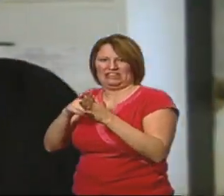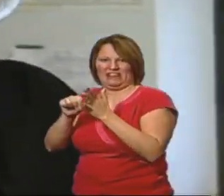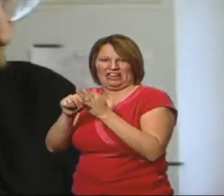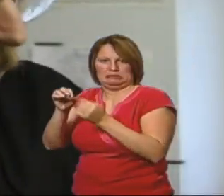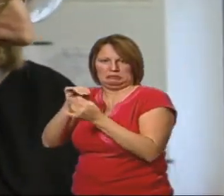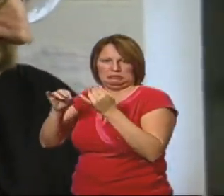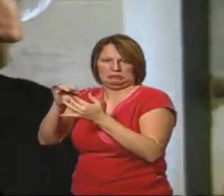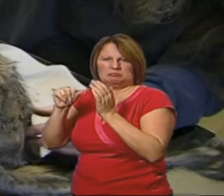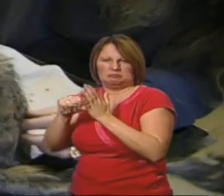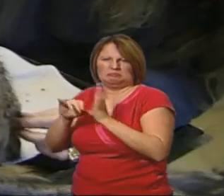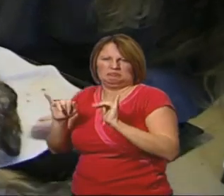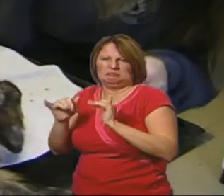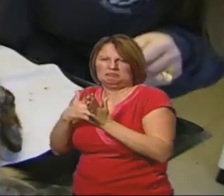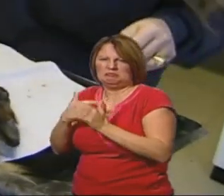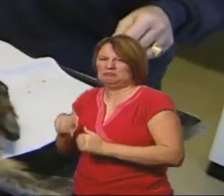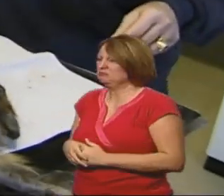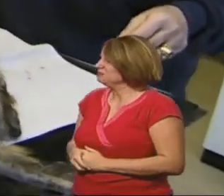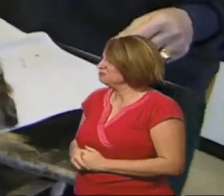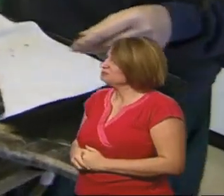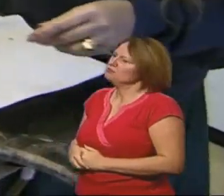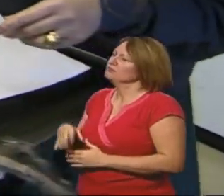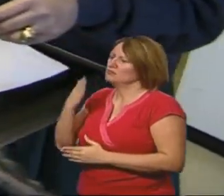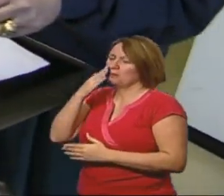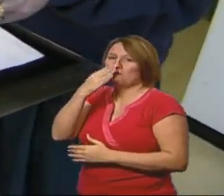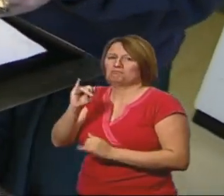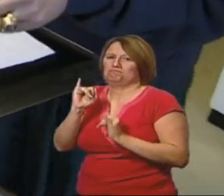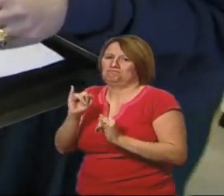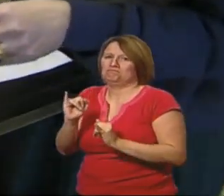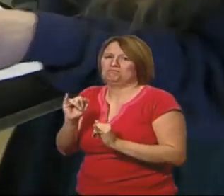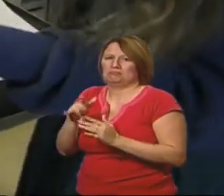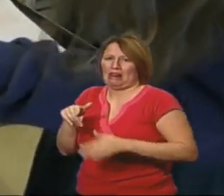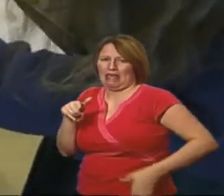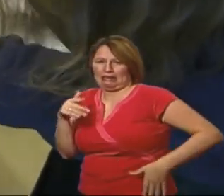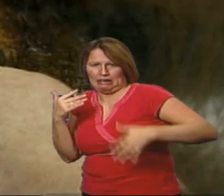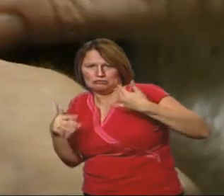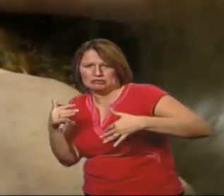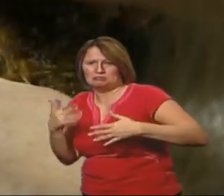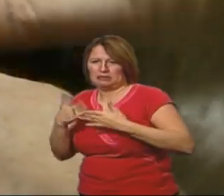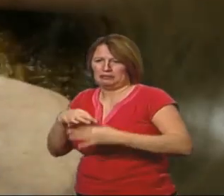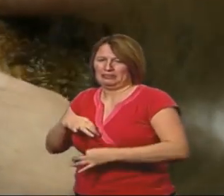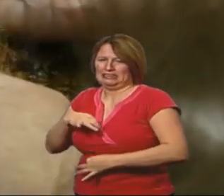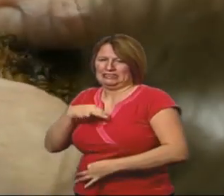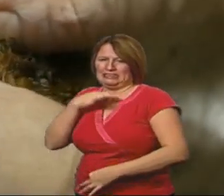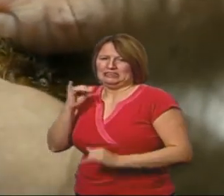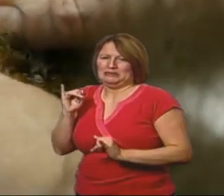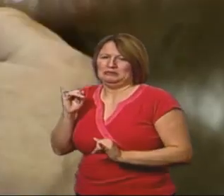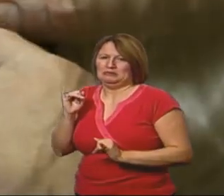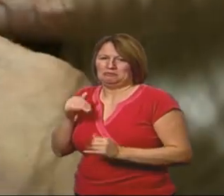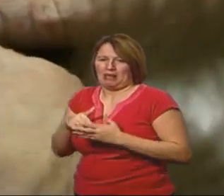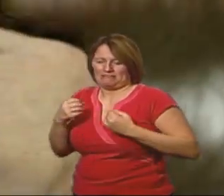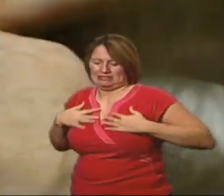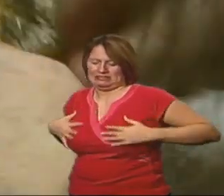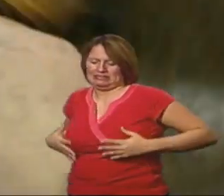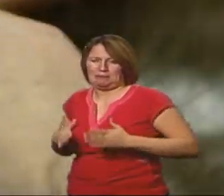bow. The fox is in a very poor way. He has a badly injured leg and is very emaciated. He's